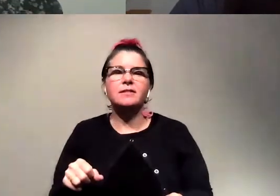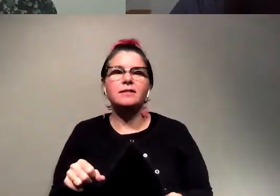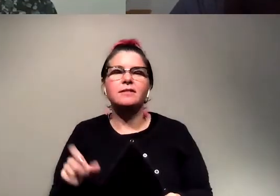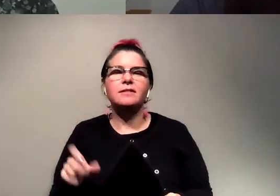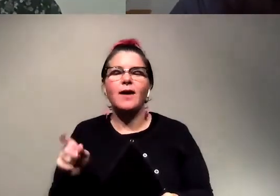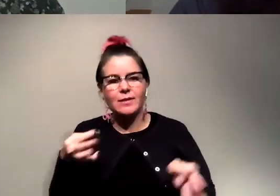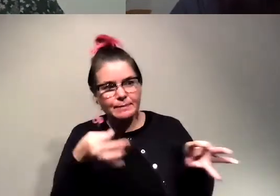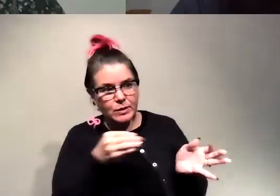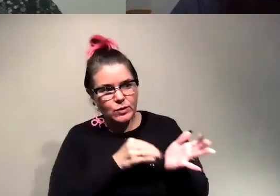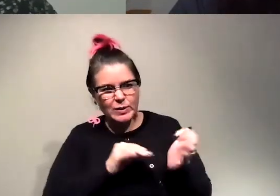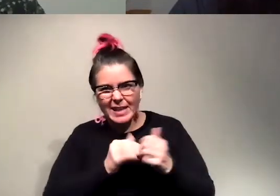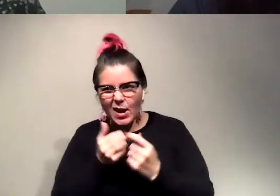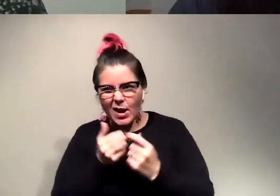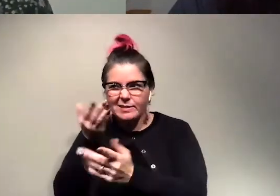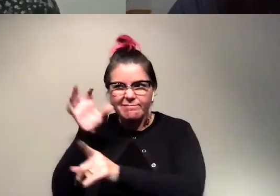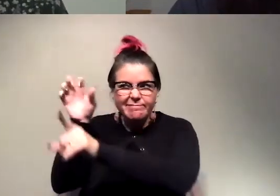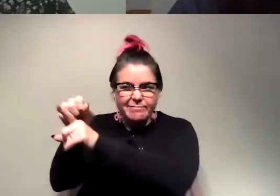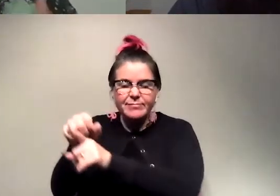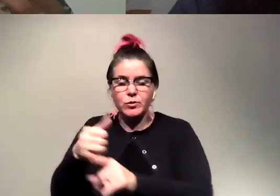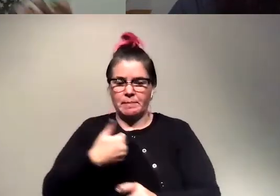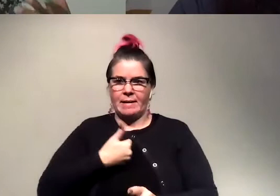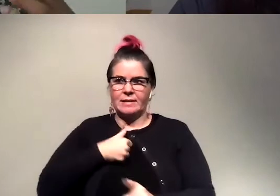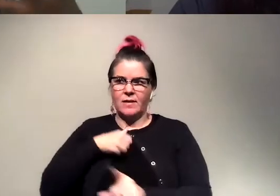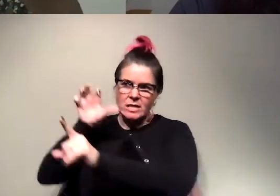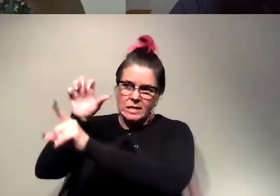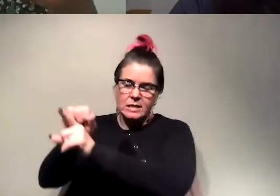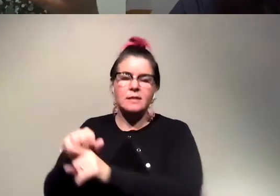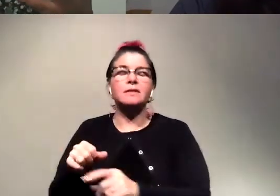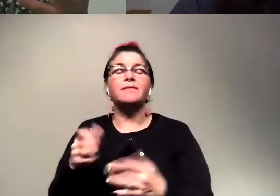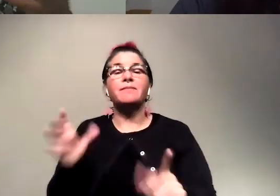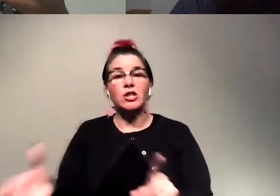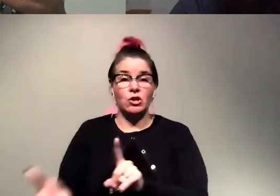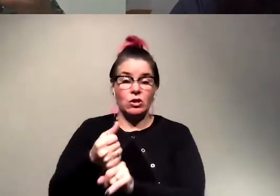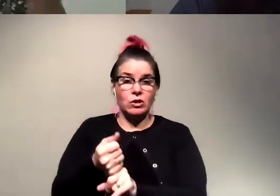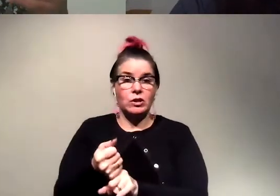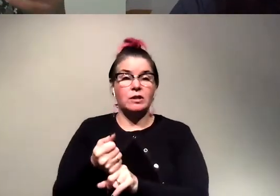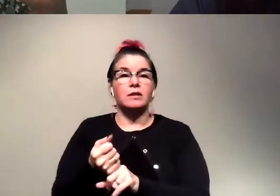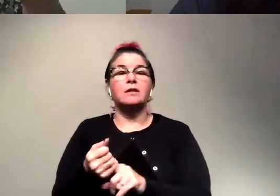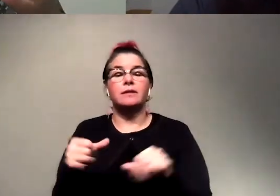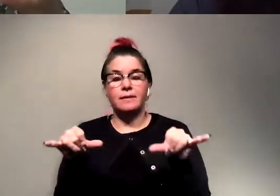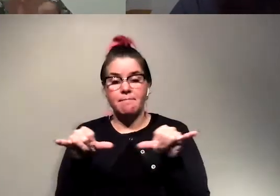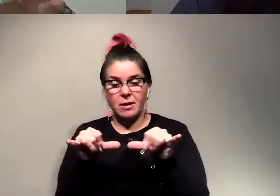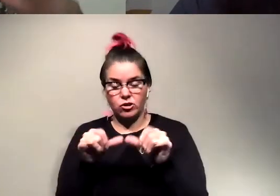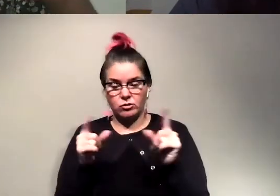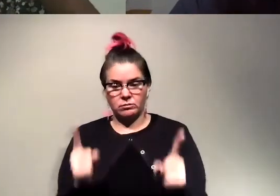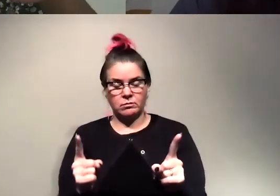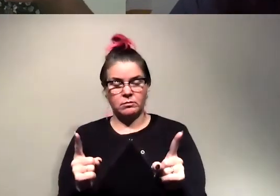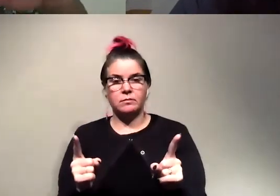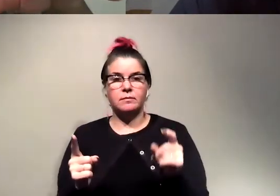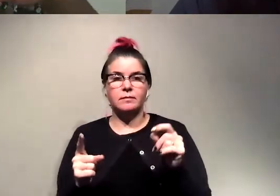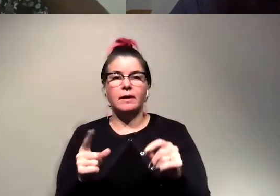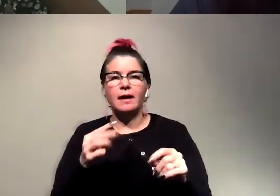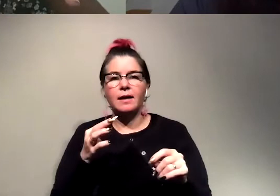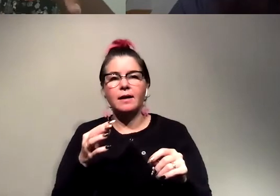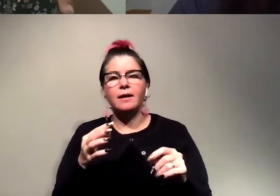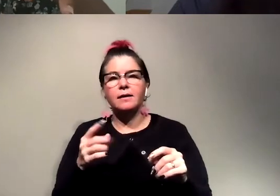how to reach them, or try to reach them yourself. Once you catch them, and you measure their length. And with lizards, we measure